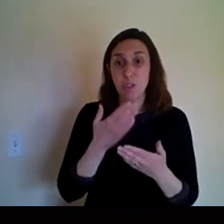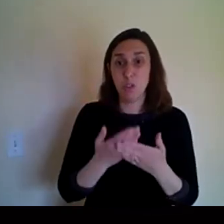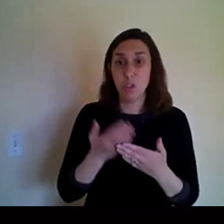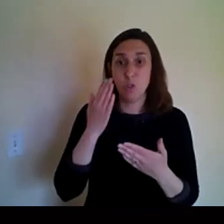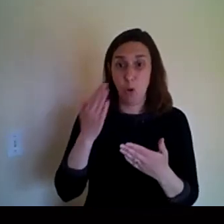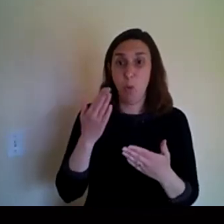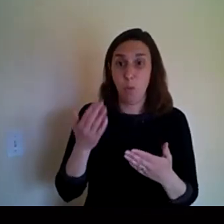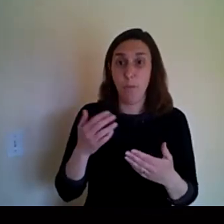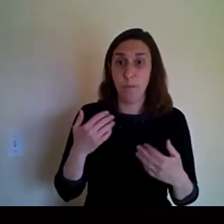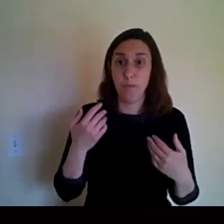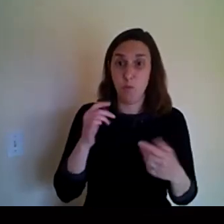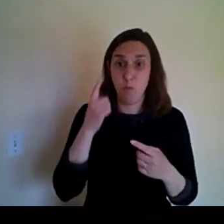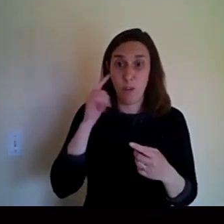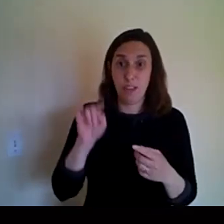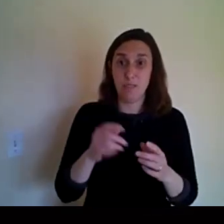going.